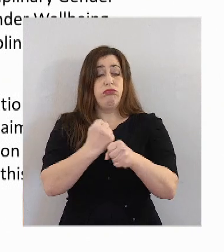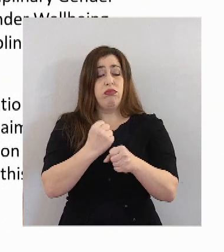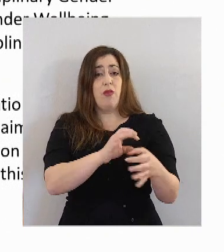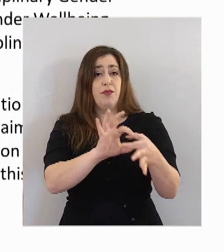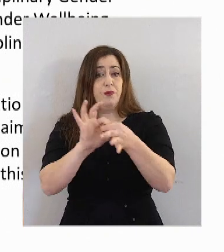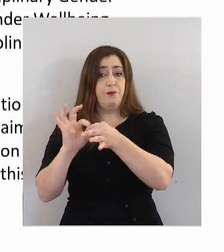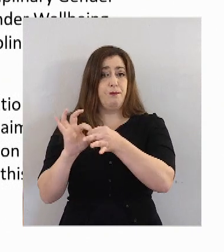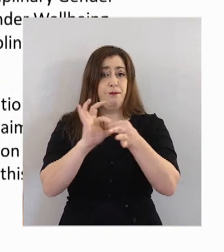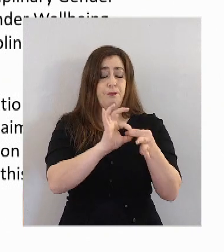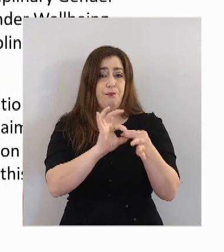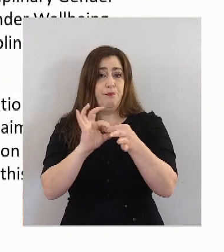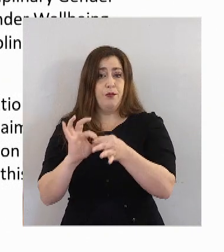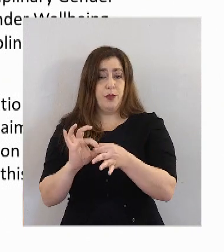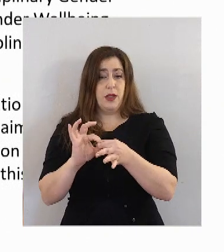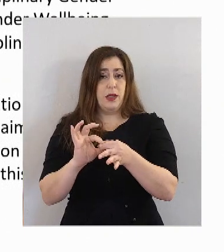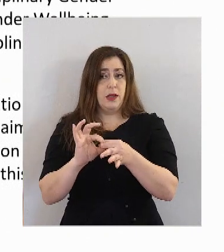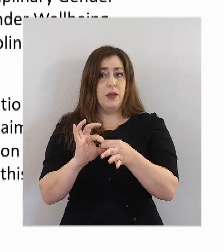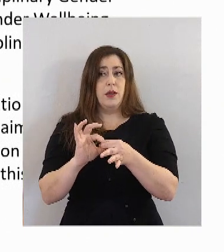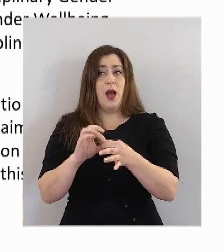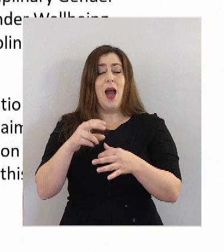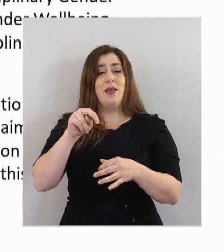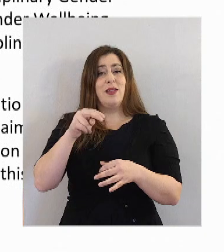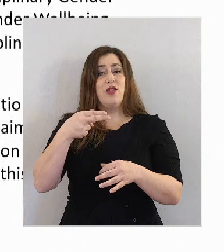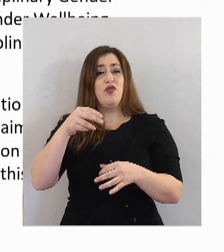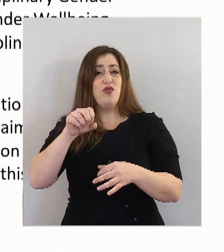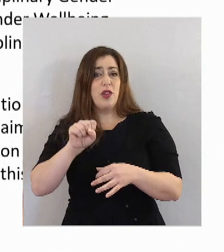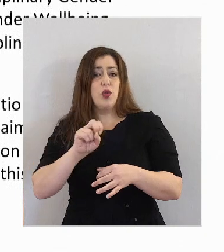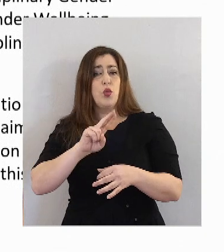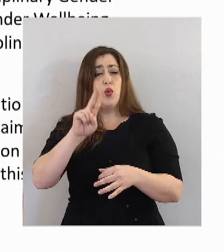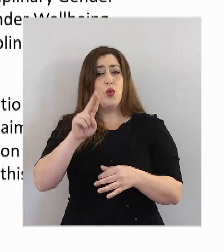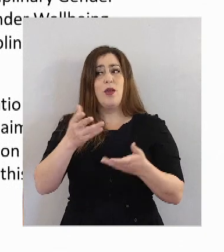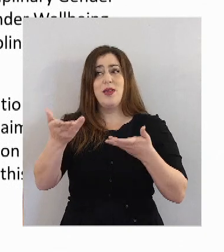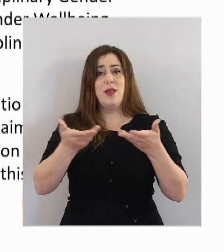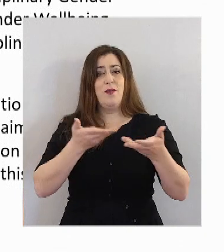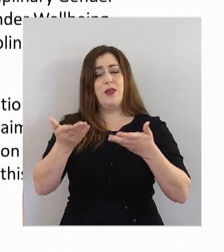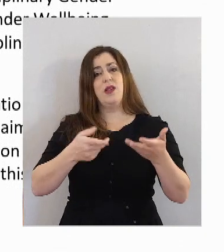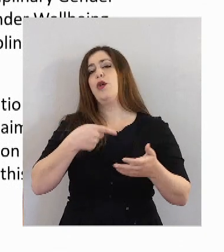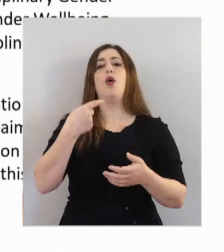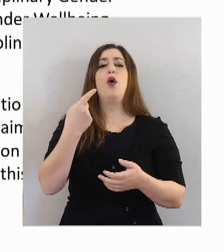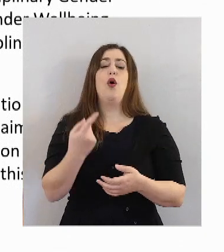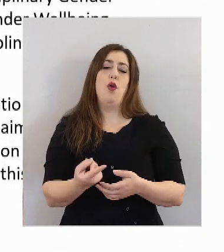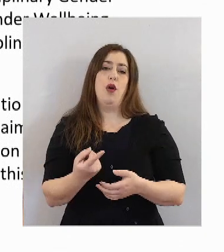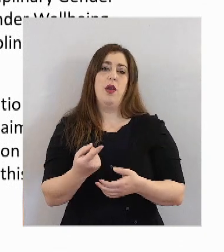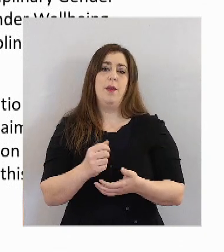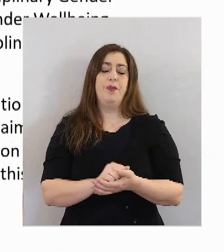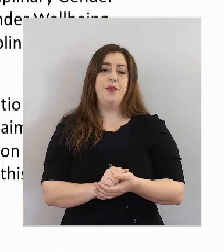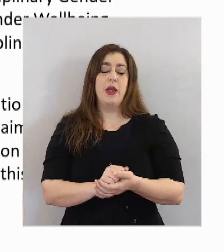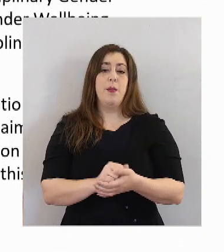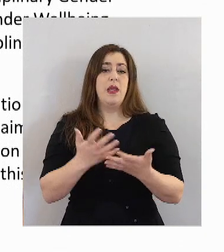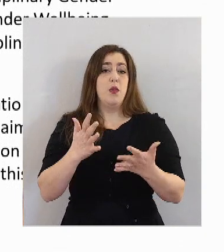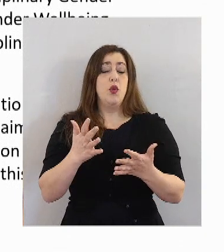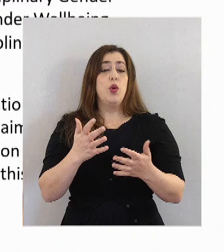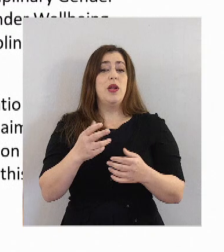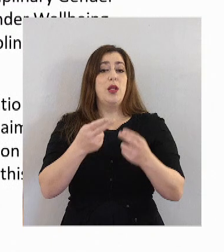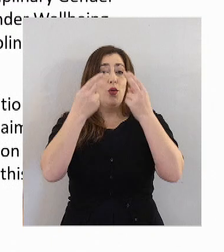also extended to other services provided by Ghent University Hospital's Transgender